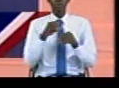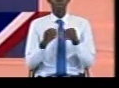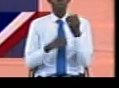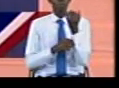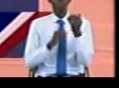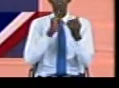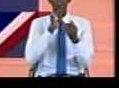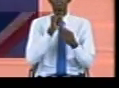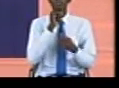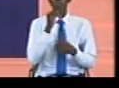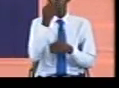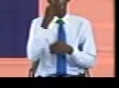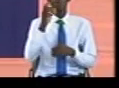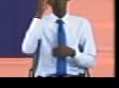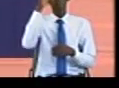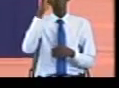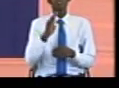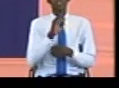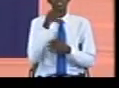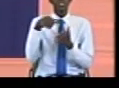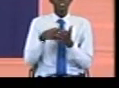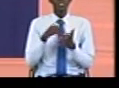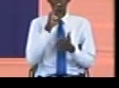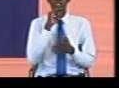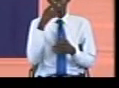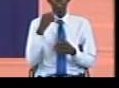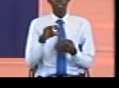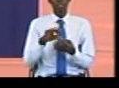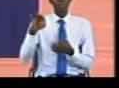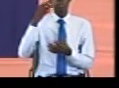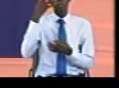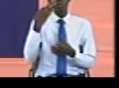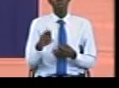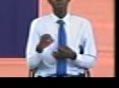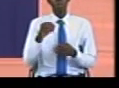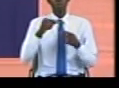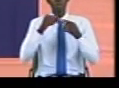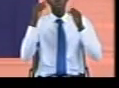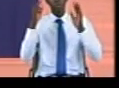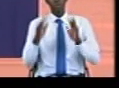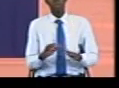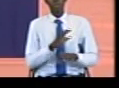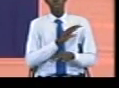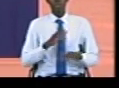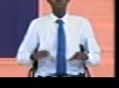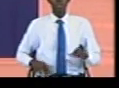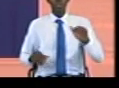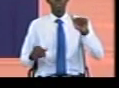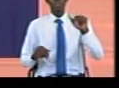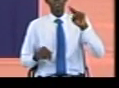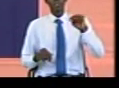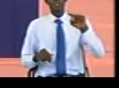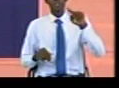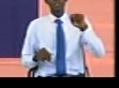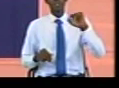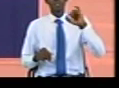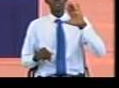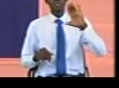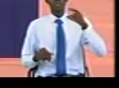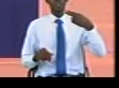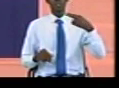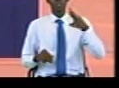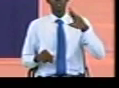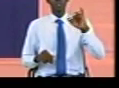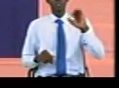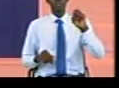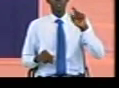God. This is the spirit of the Antichrist. The spirit in the world is a spirit opposed to Christ, of the Antichrist.